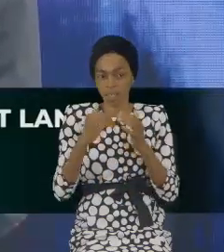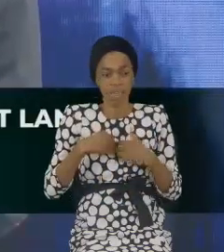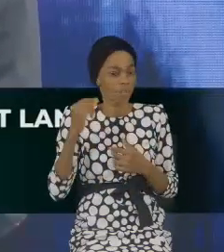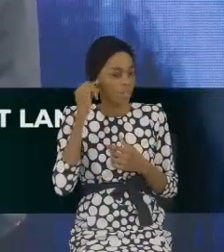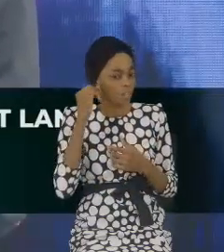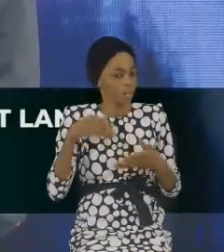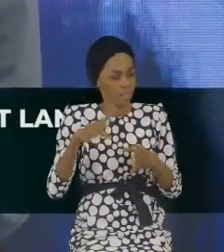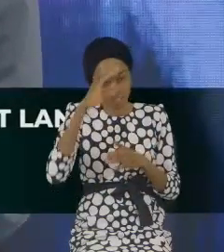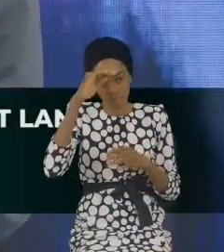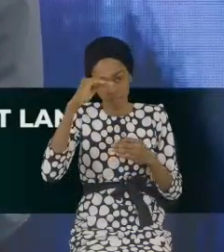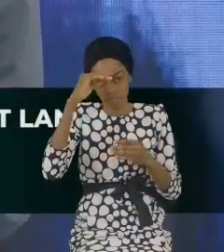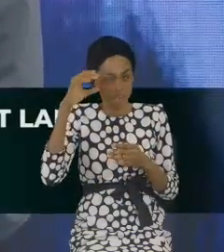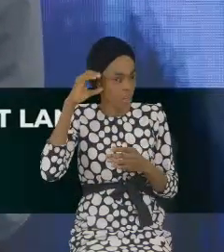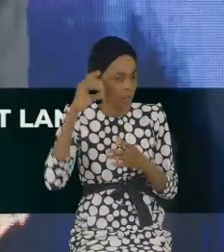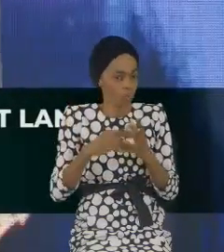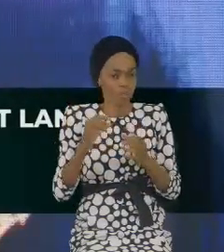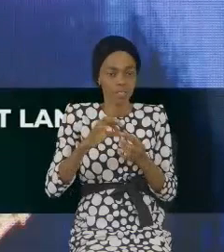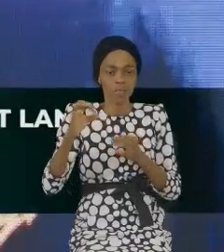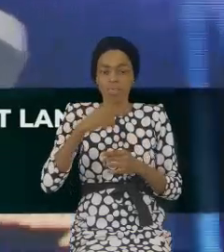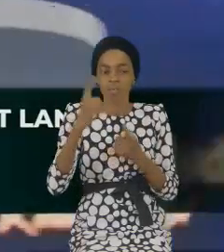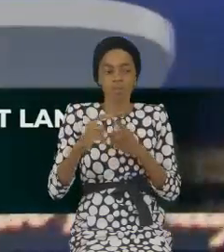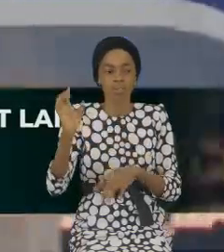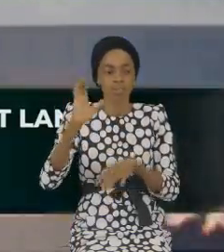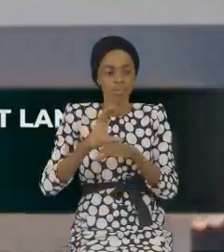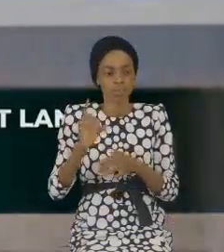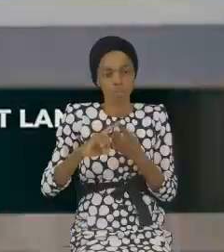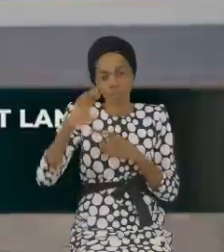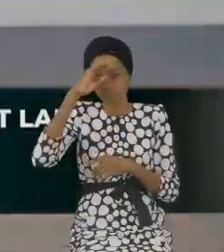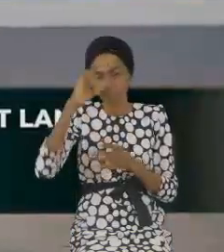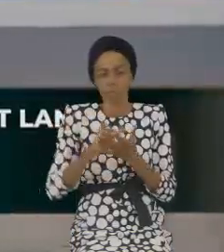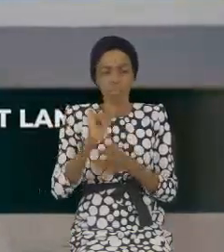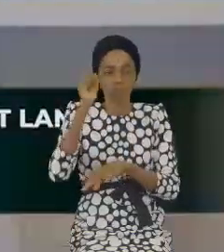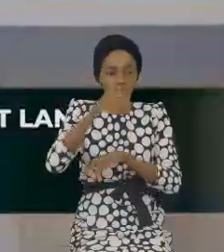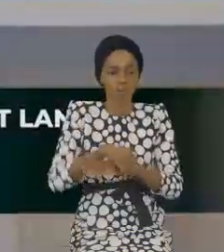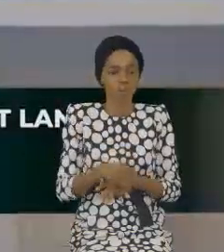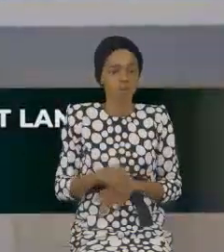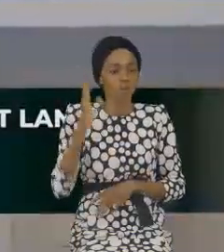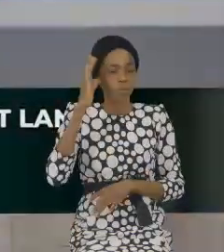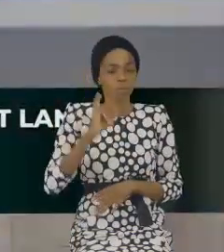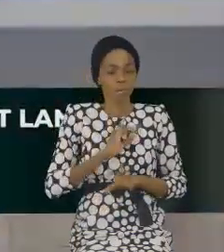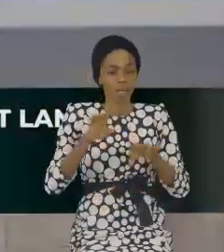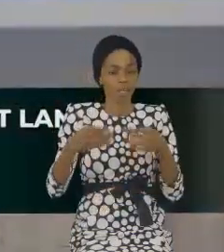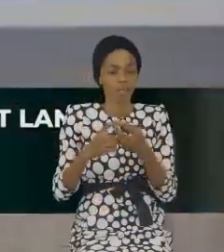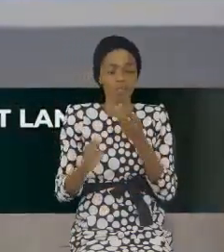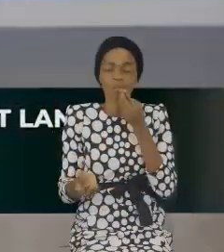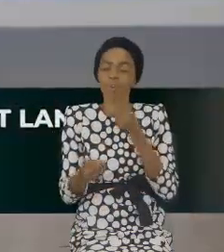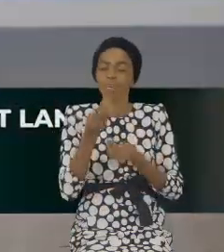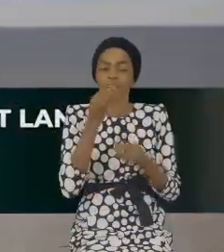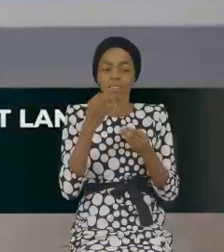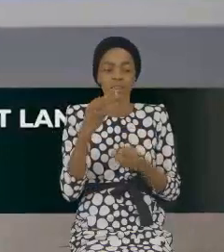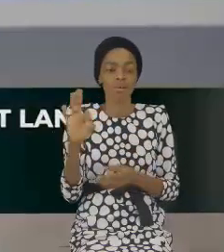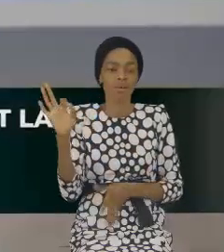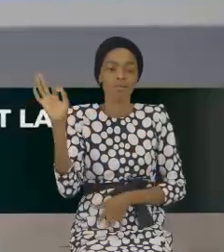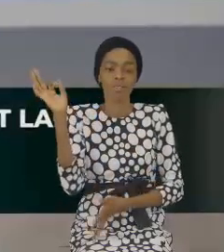let him hear what the Spirit says unto the churches. To him that overcometh will I give to